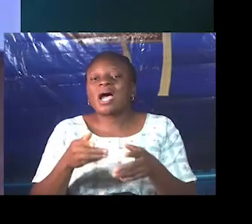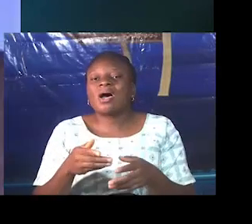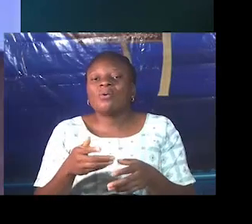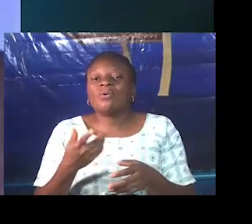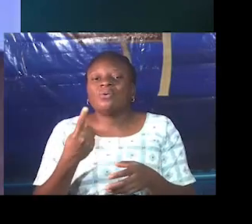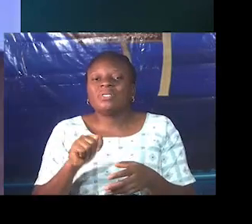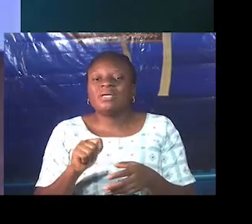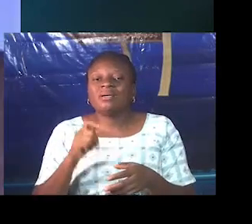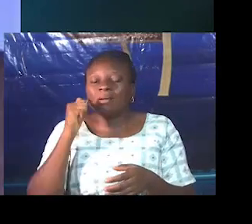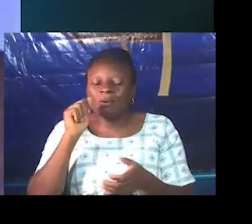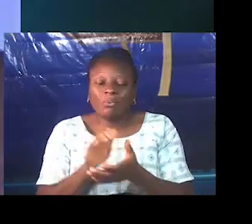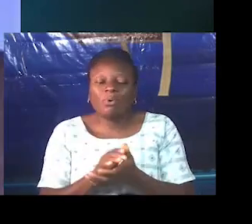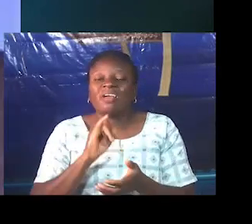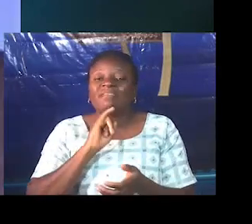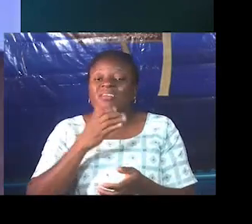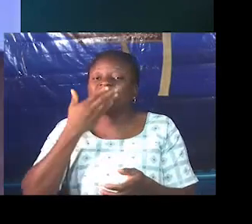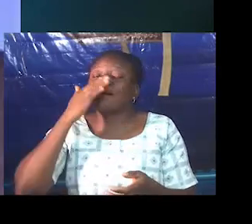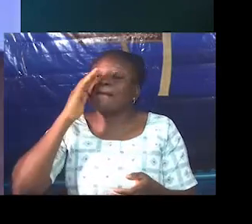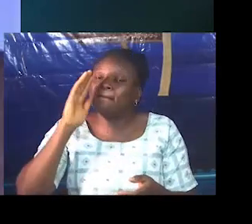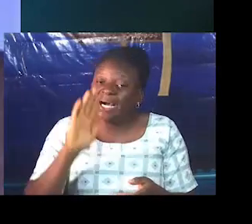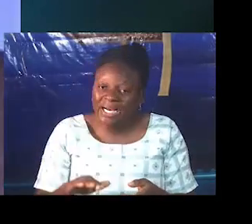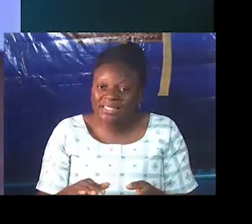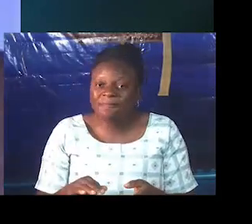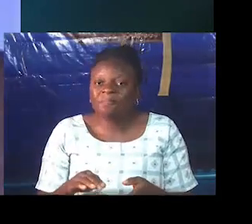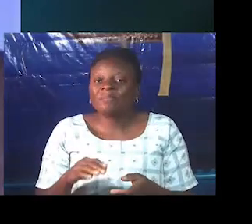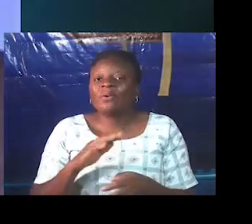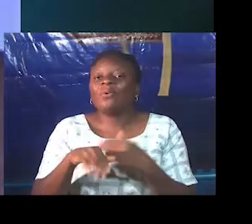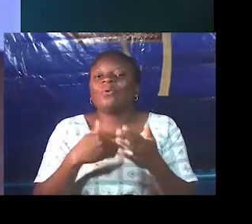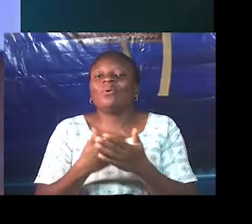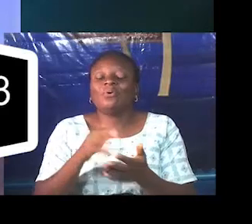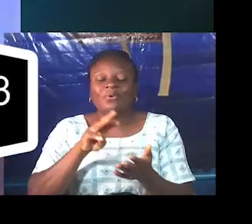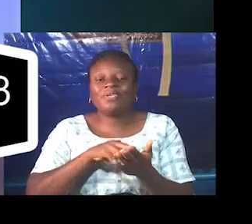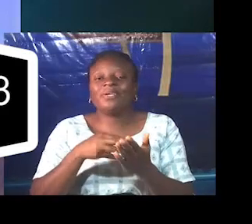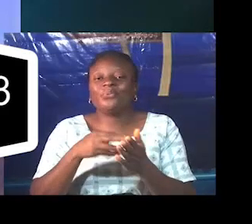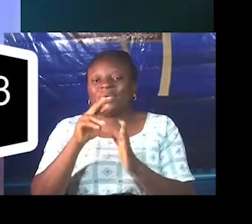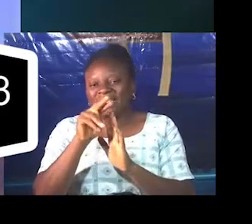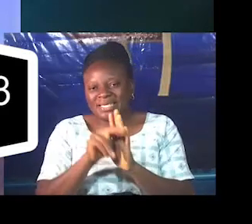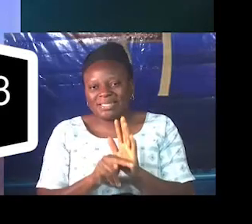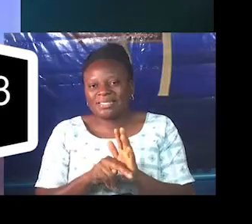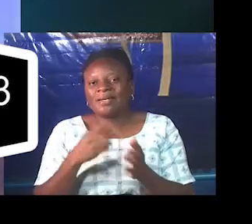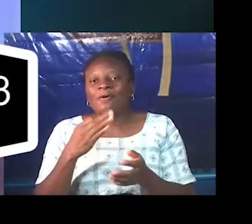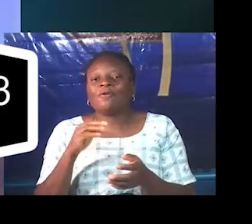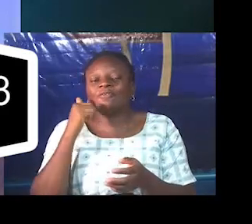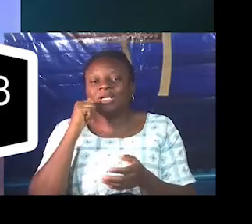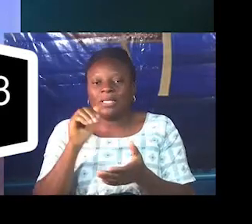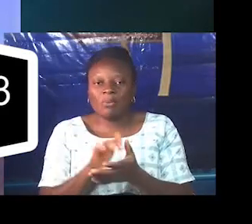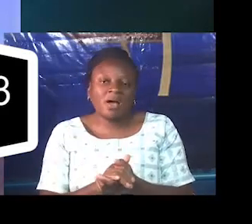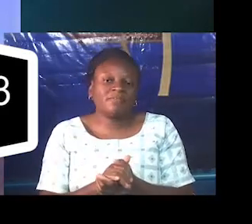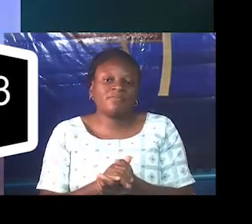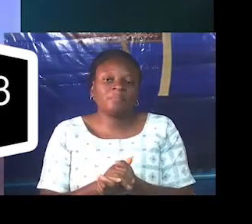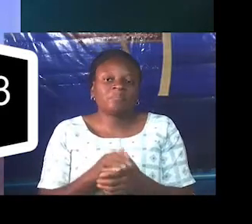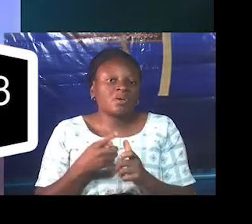unbeliever. Never you come between a man and his wife in order to marry him. No matter his